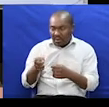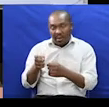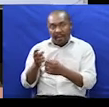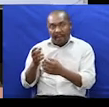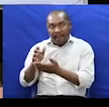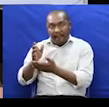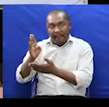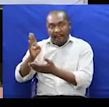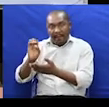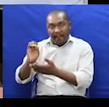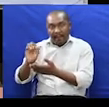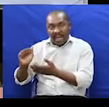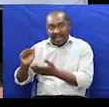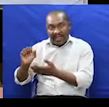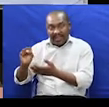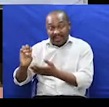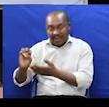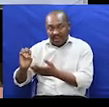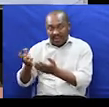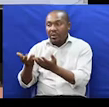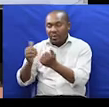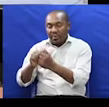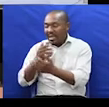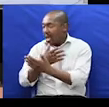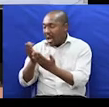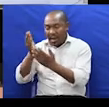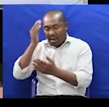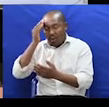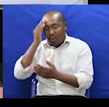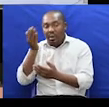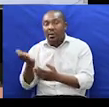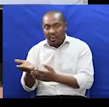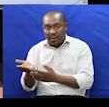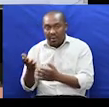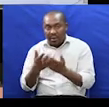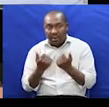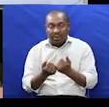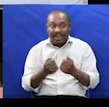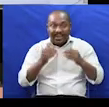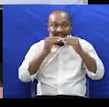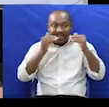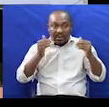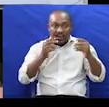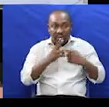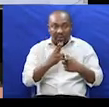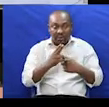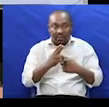concentration. Therefore, that standard solution will be used to determine the unknown